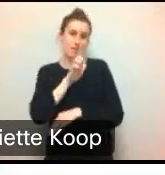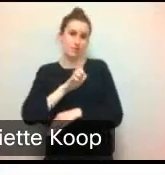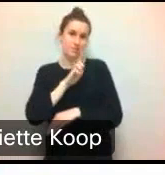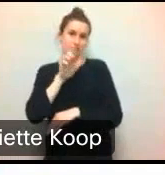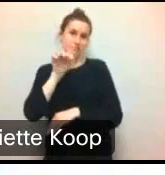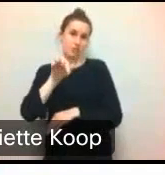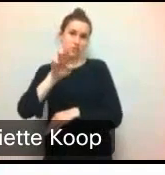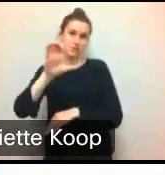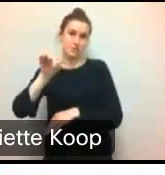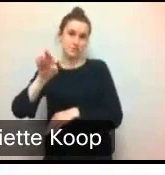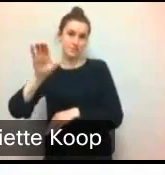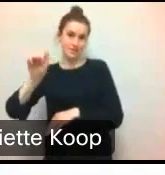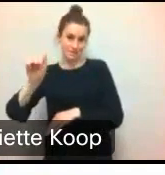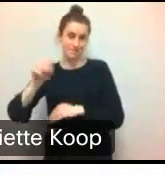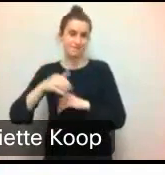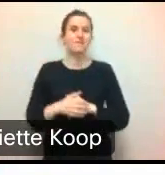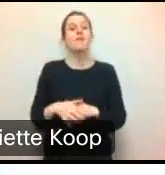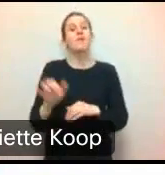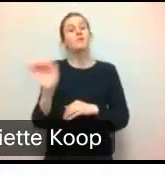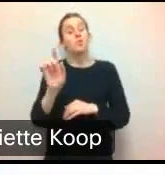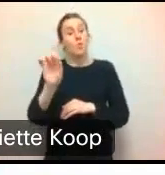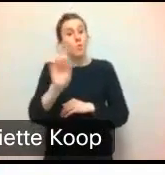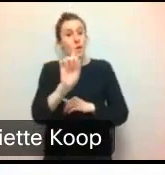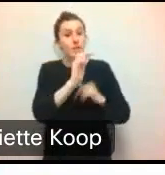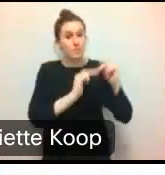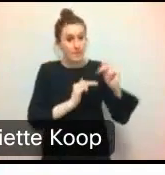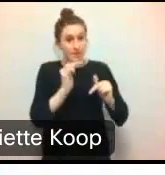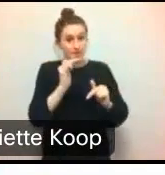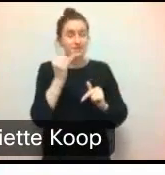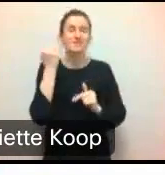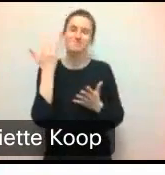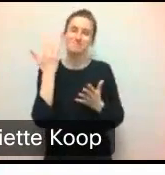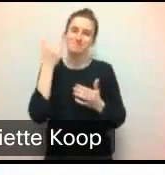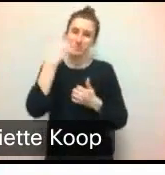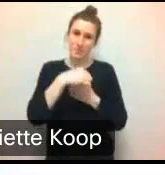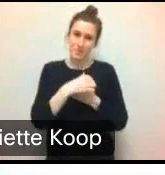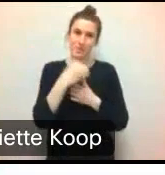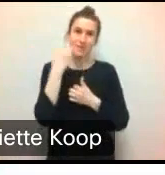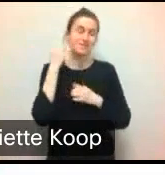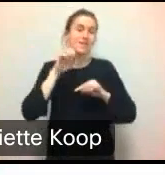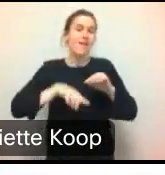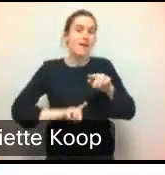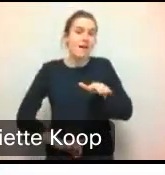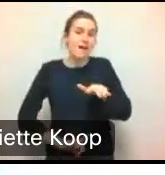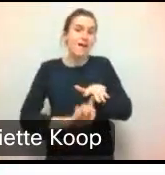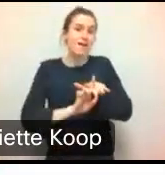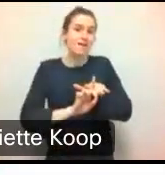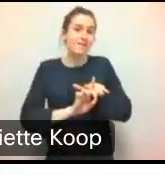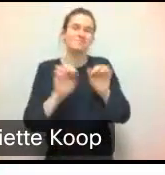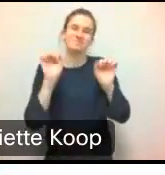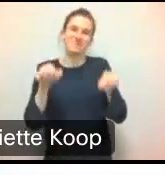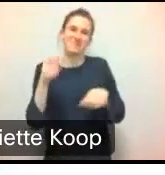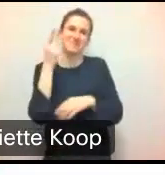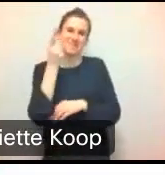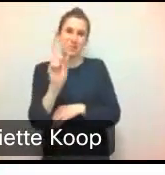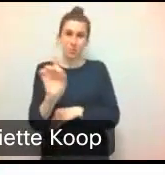www.library.rrc.ca. Reminding you where we're located. And again, if you can't make it down, you could see us on